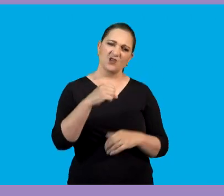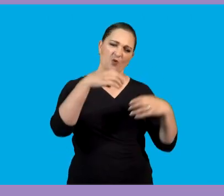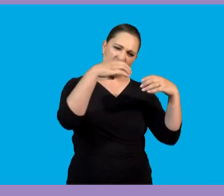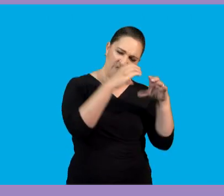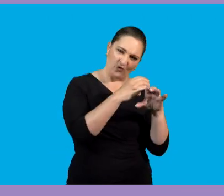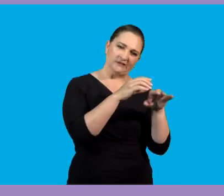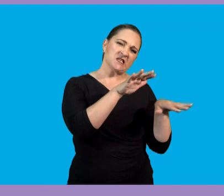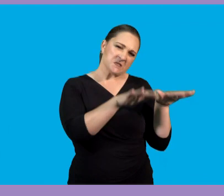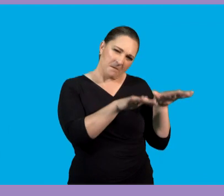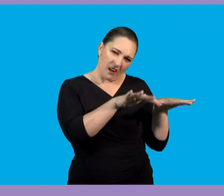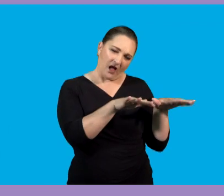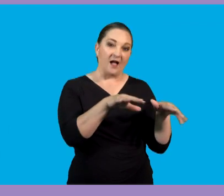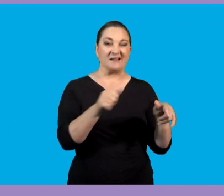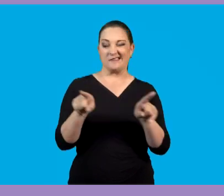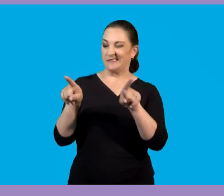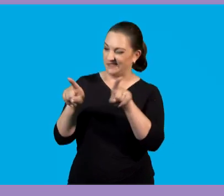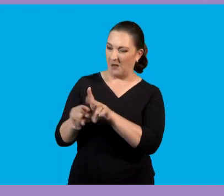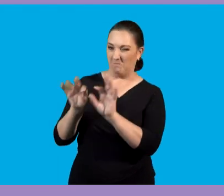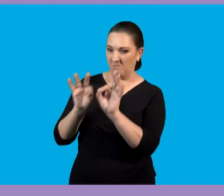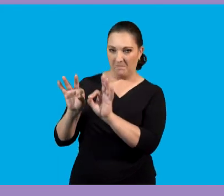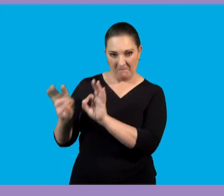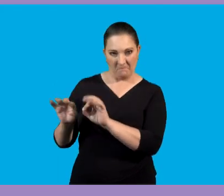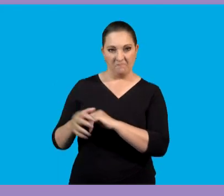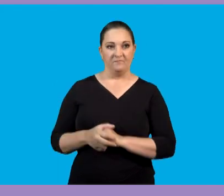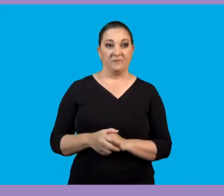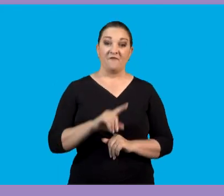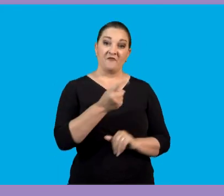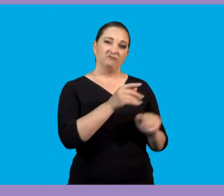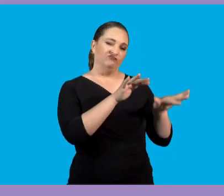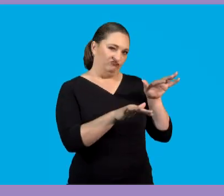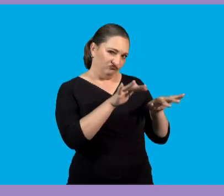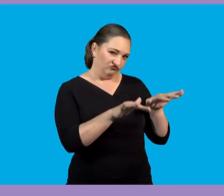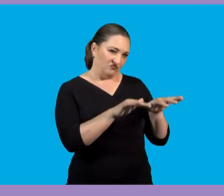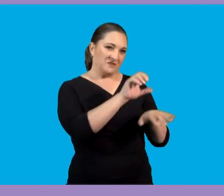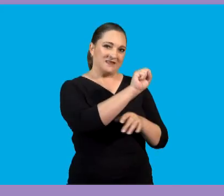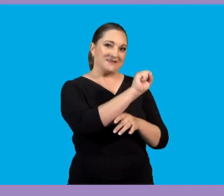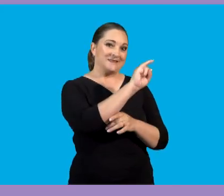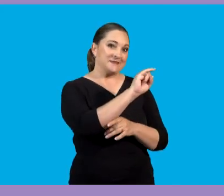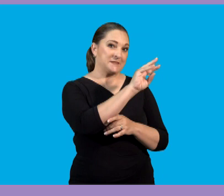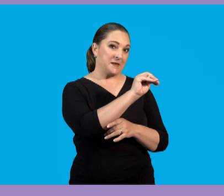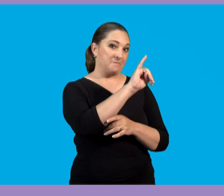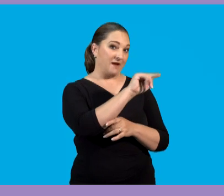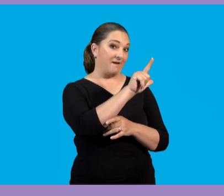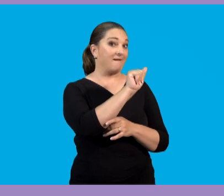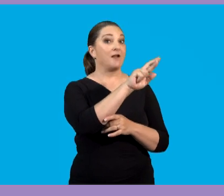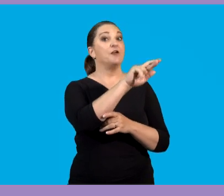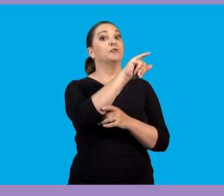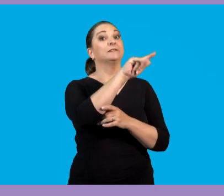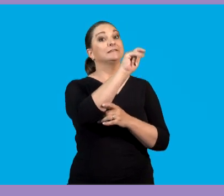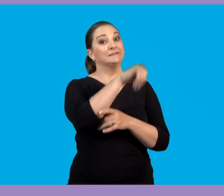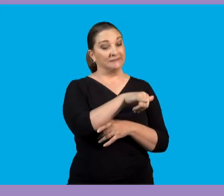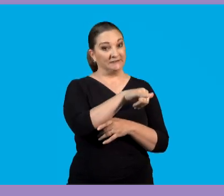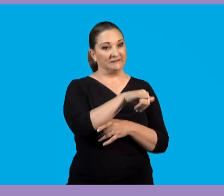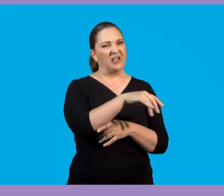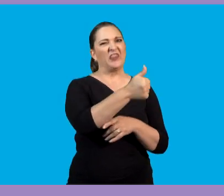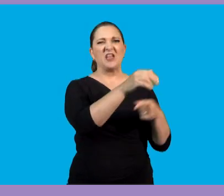similarity and congruency. And we are first going to look at similarity, where we are going to be defining similarity and then looking